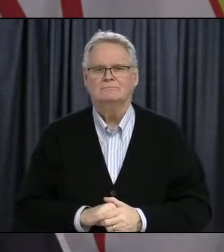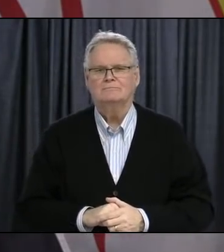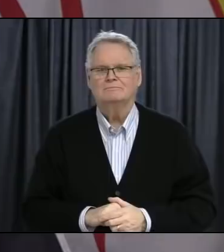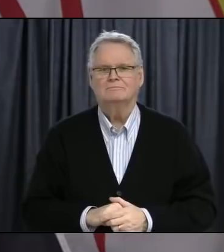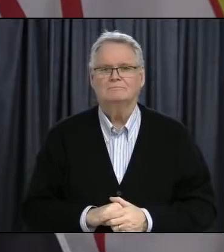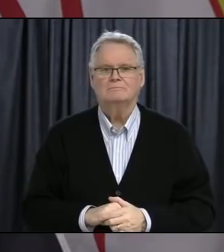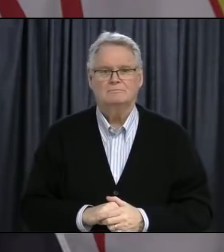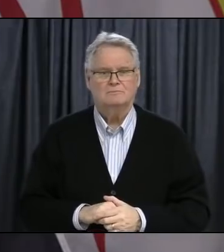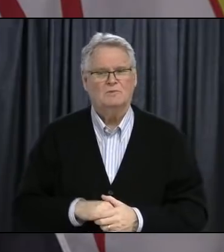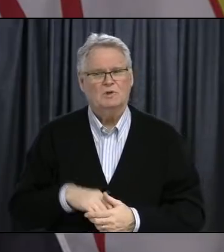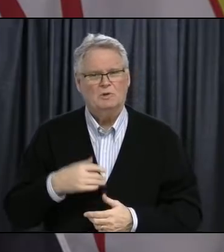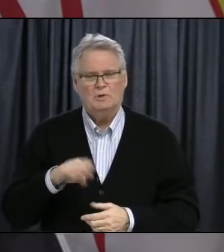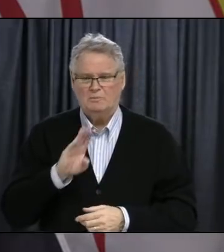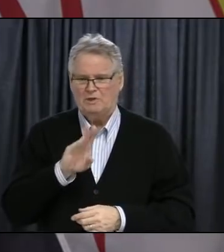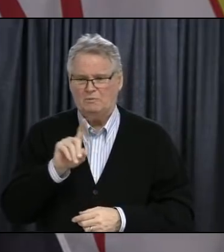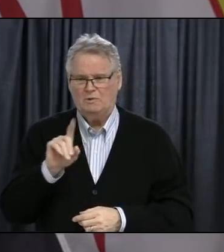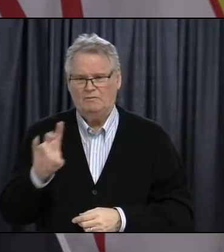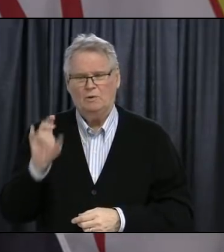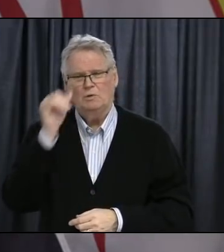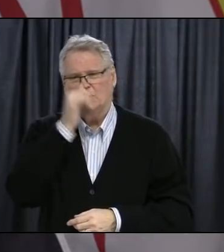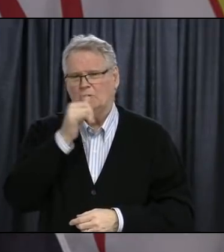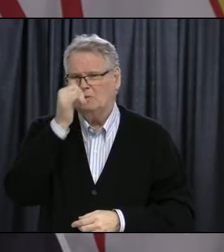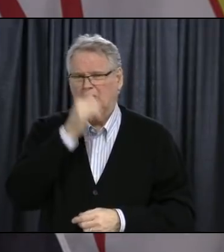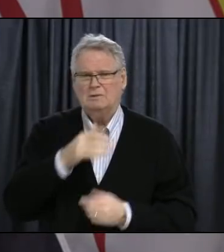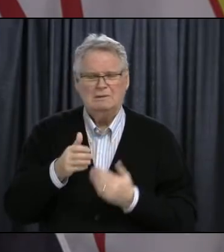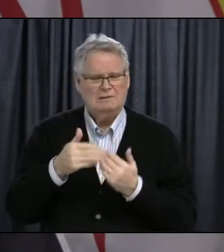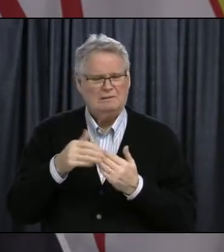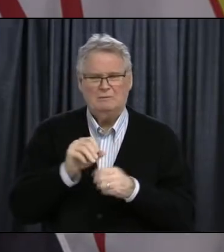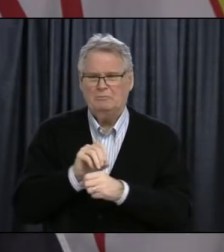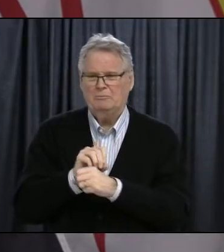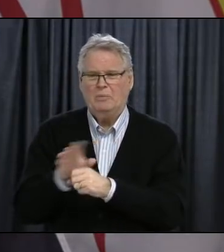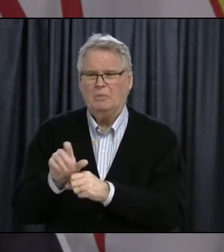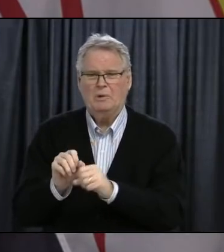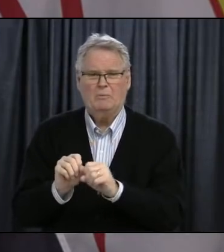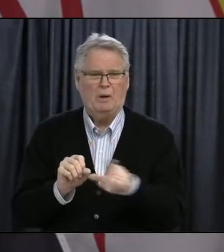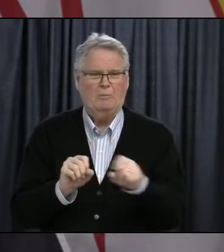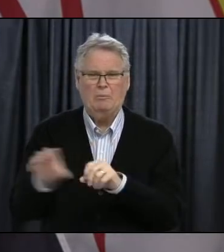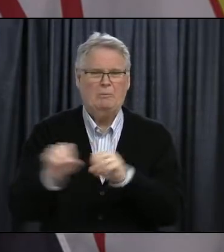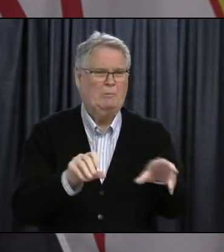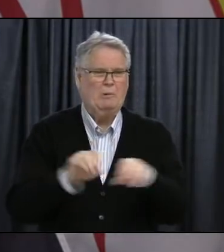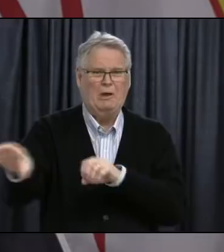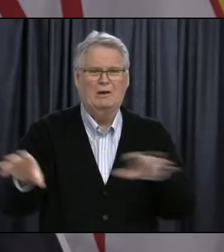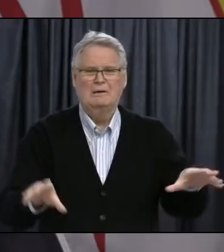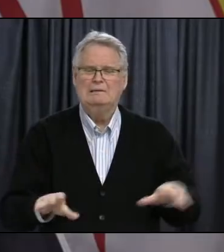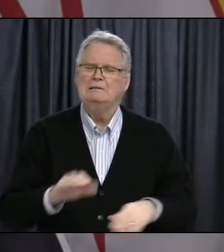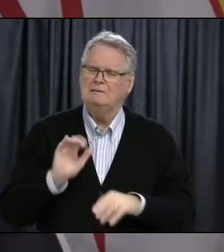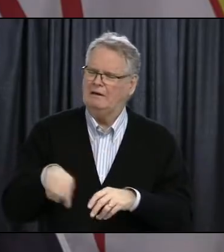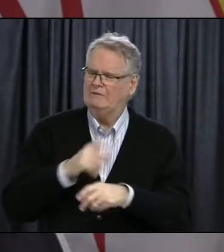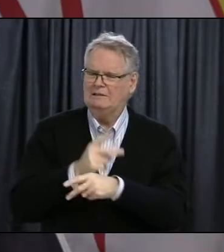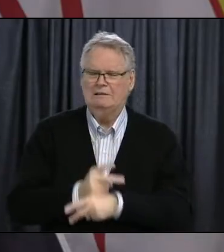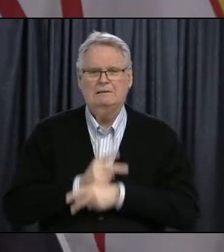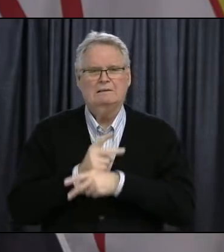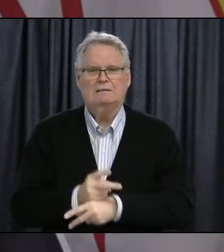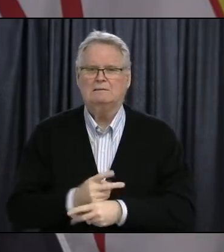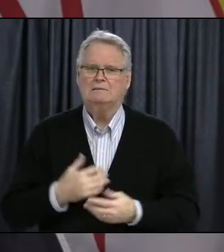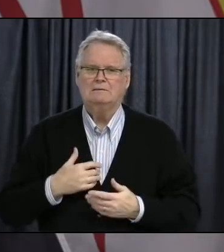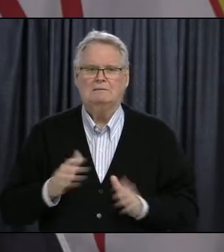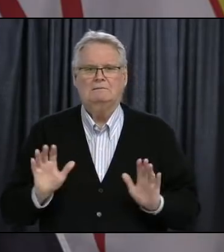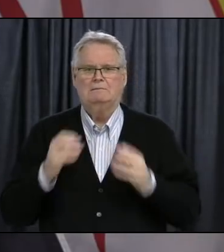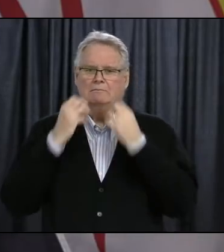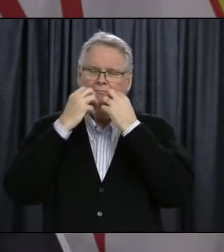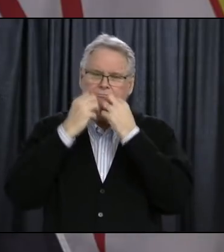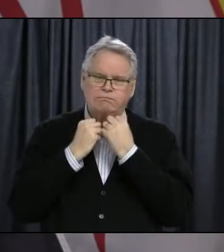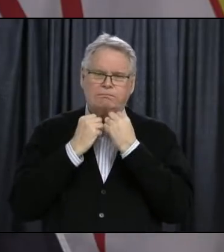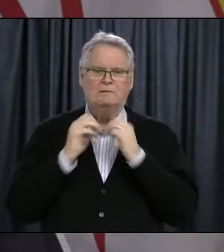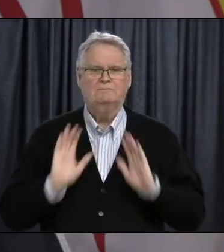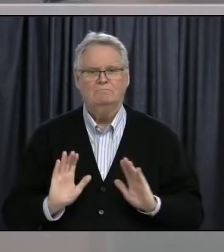want to really take our time and make sure that when we come out of this, that it will be safe to do so.